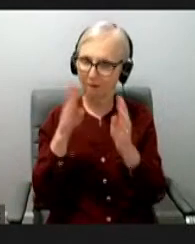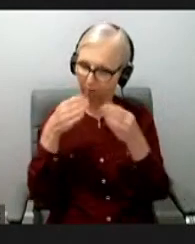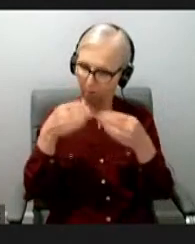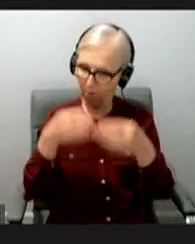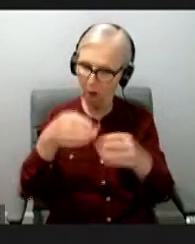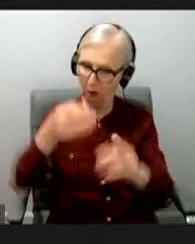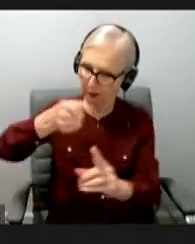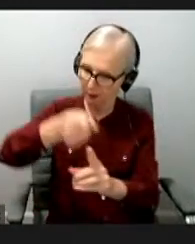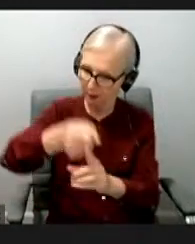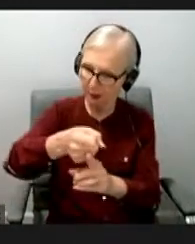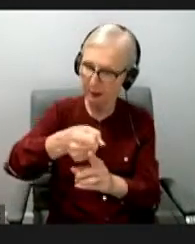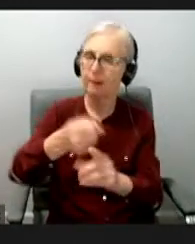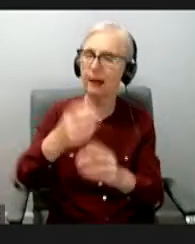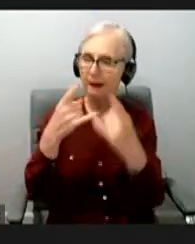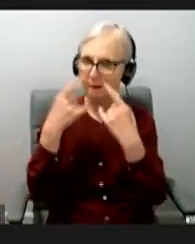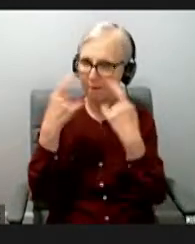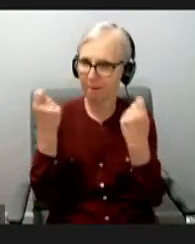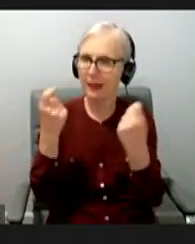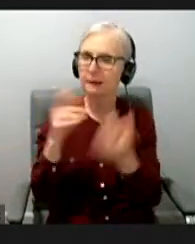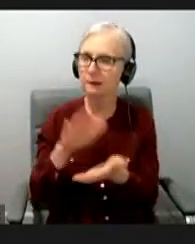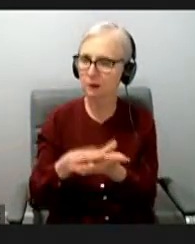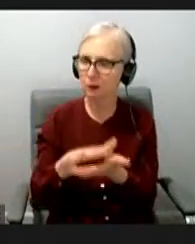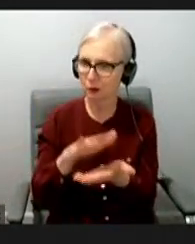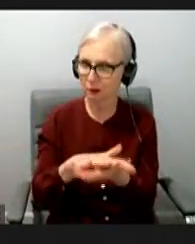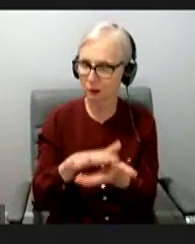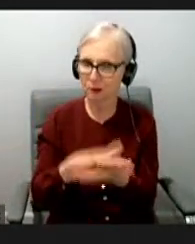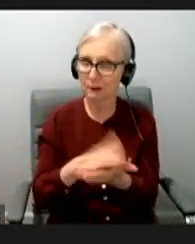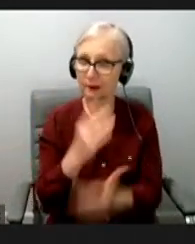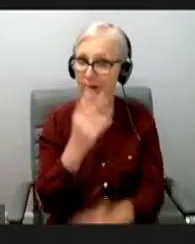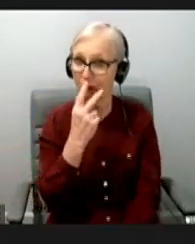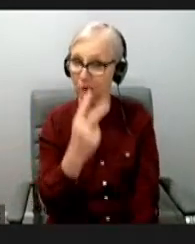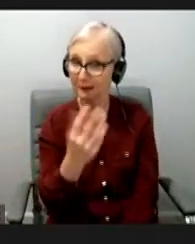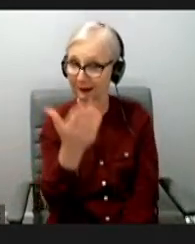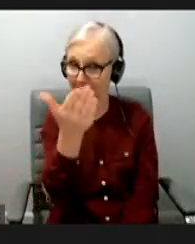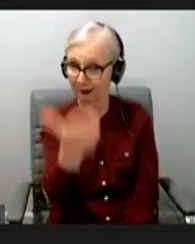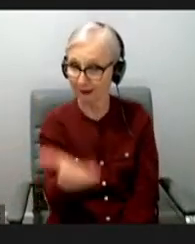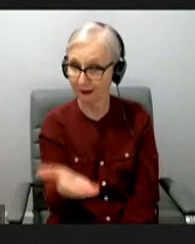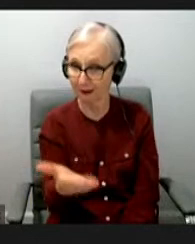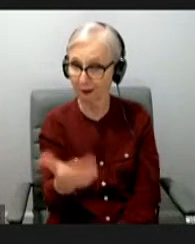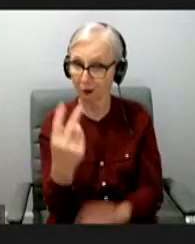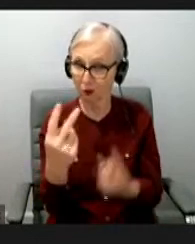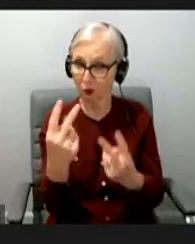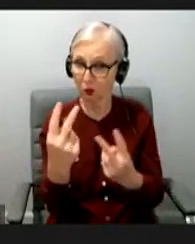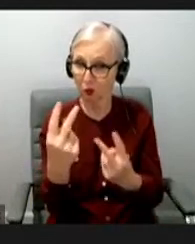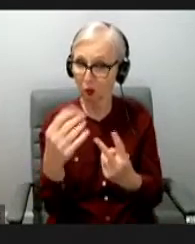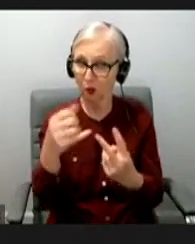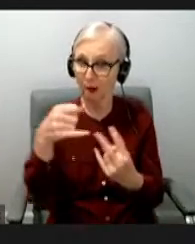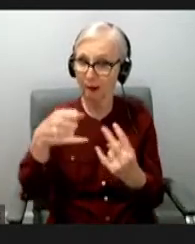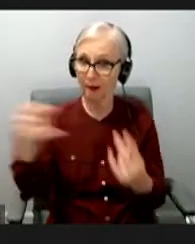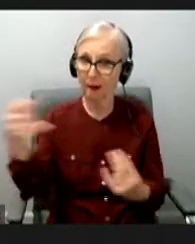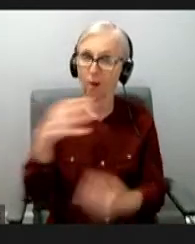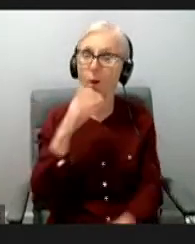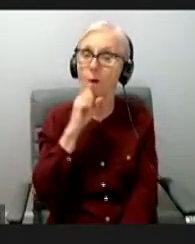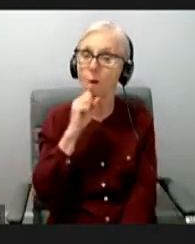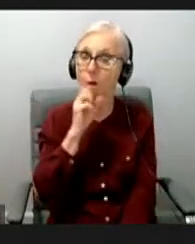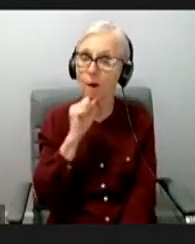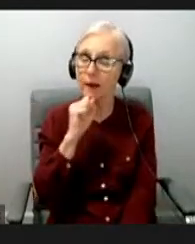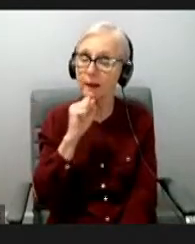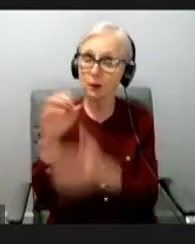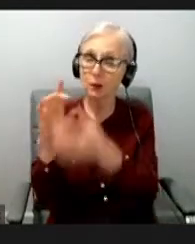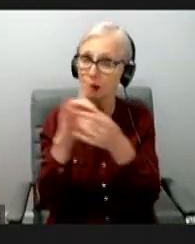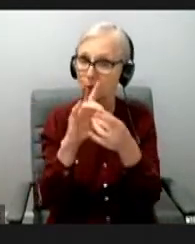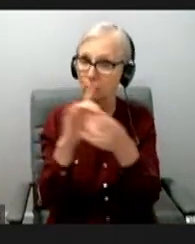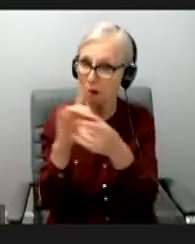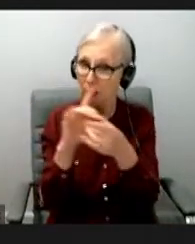impact of masks in schools might be. And so if you look here, you'll see that those two lines that are shown in this figure, an orange line, which correlates